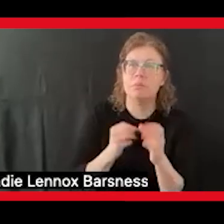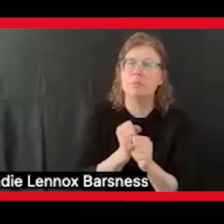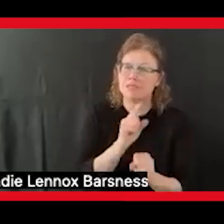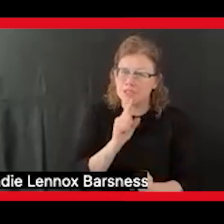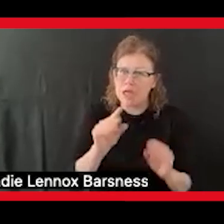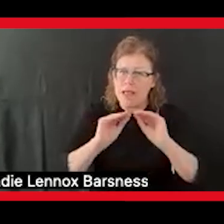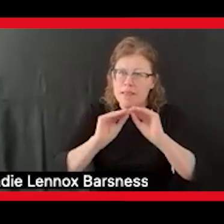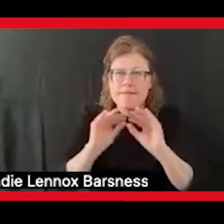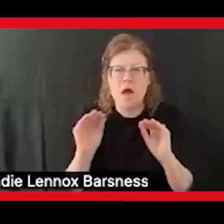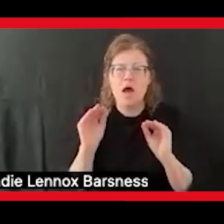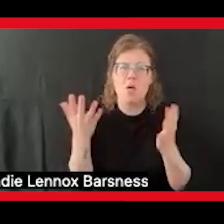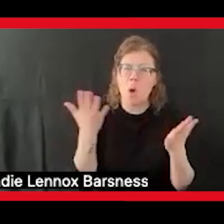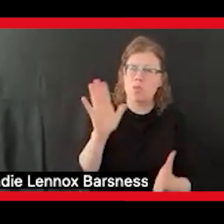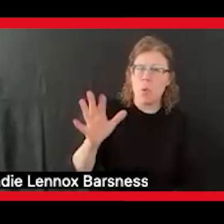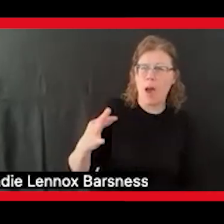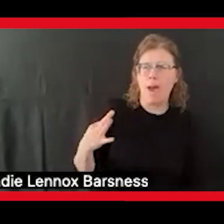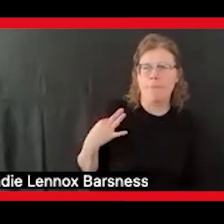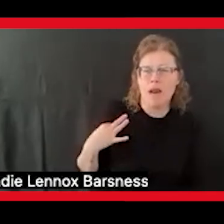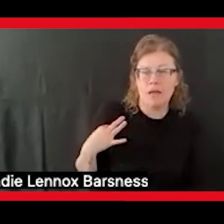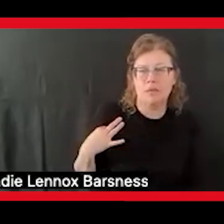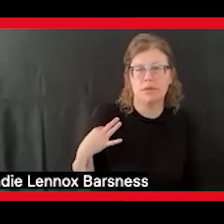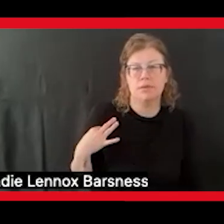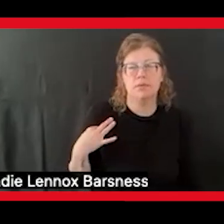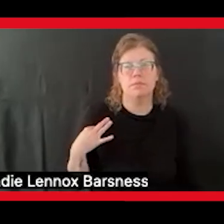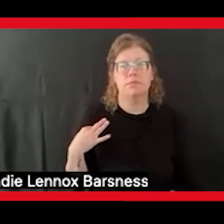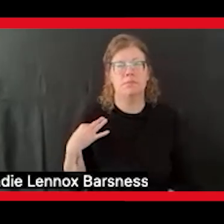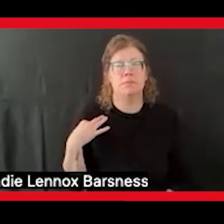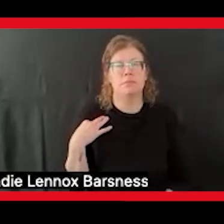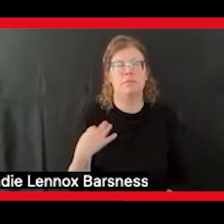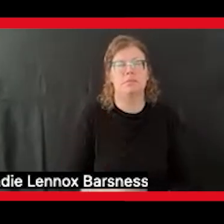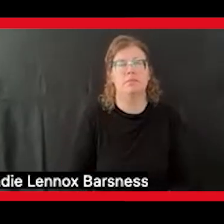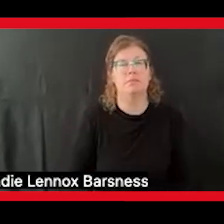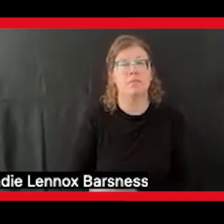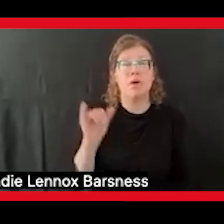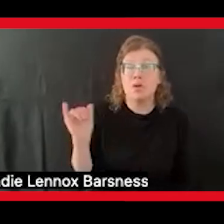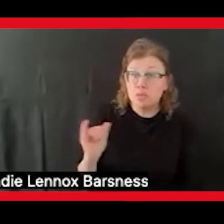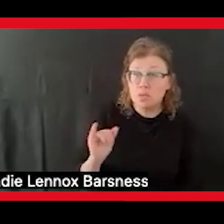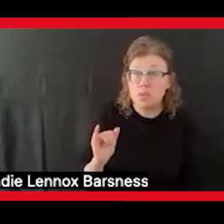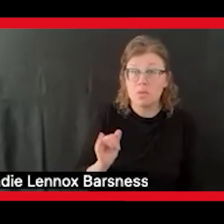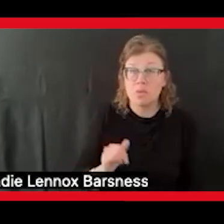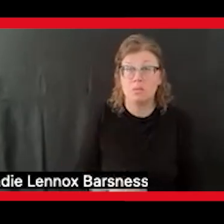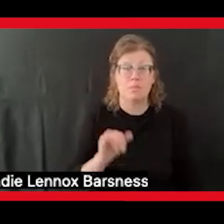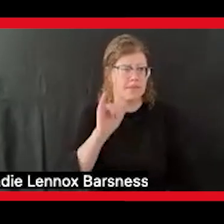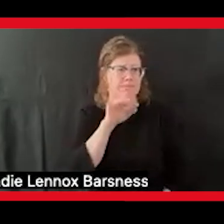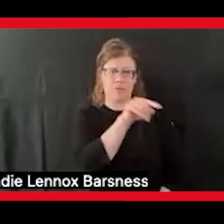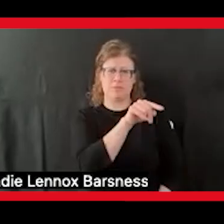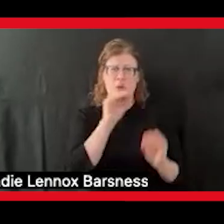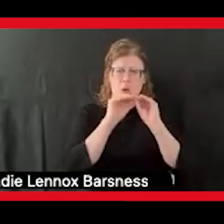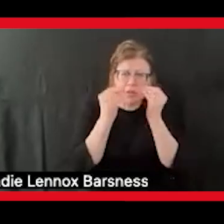Feedback meetings will also be offered to organizations whose funding requests were not successful.